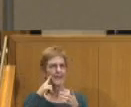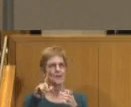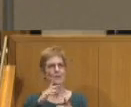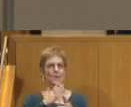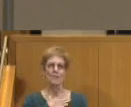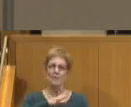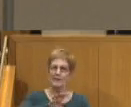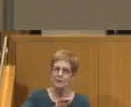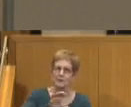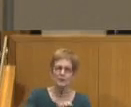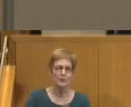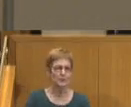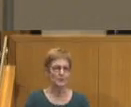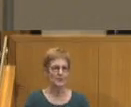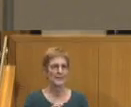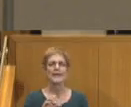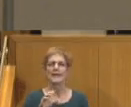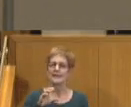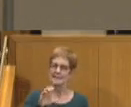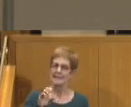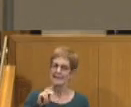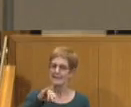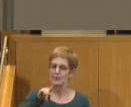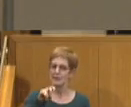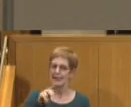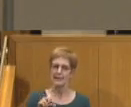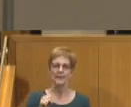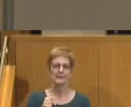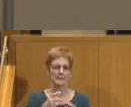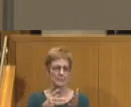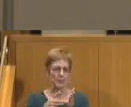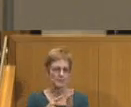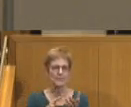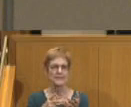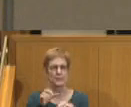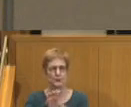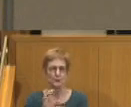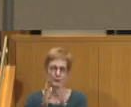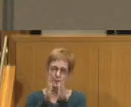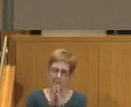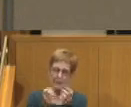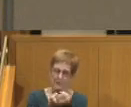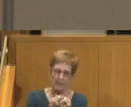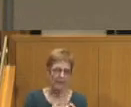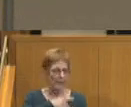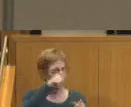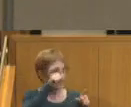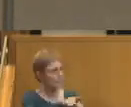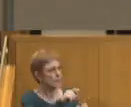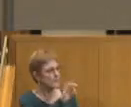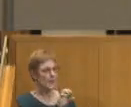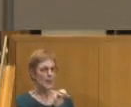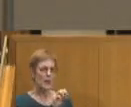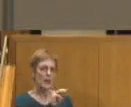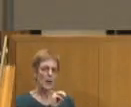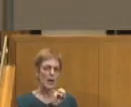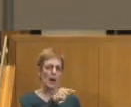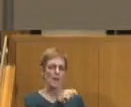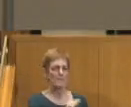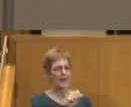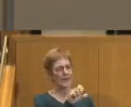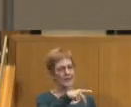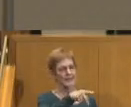I also want to recognize outgoing council members for their commitment, sacrifice, and for all the work that they have done